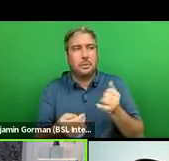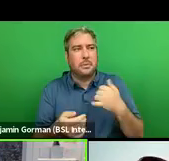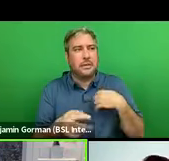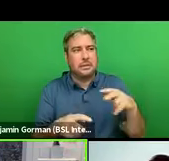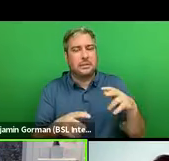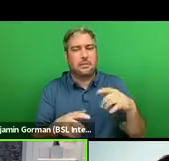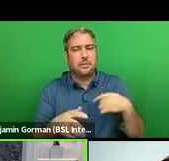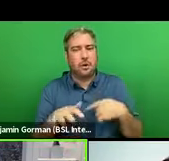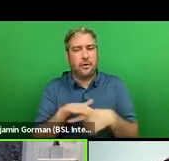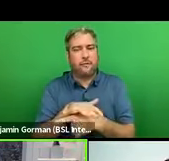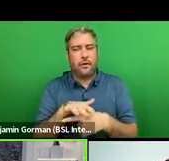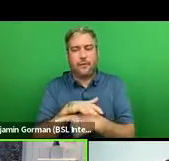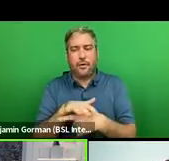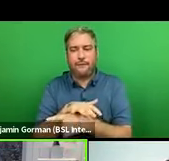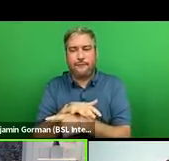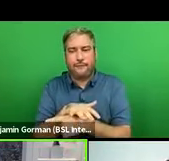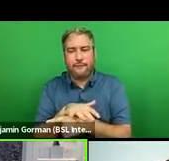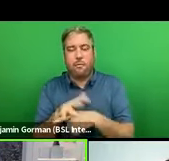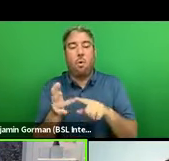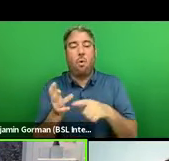Thank you.